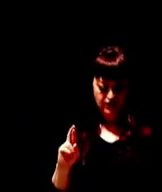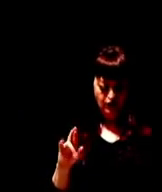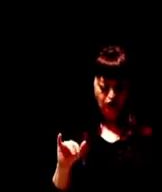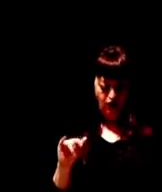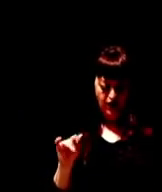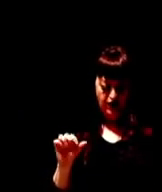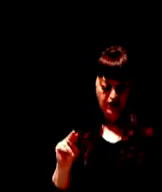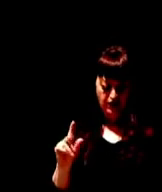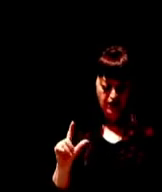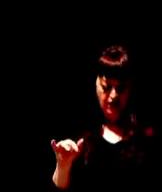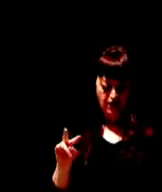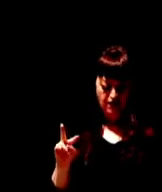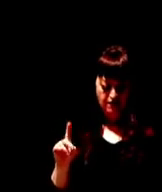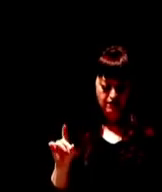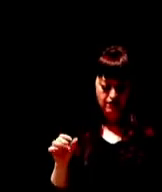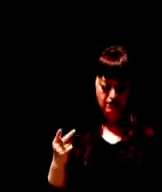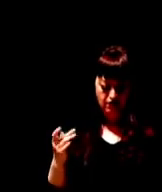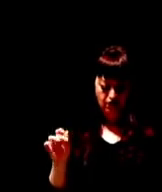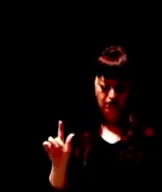Ryan Livdahl.